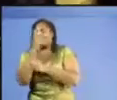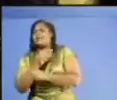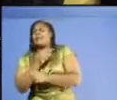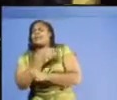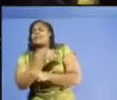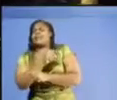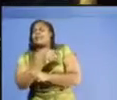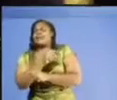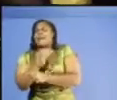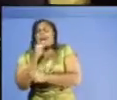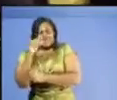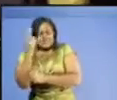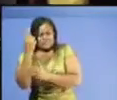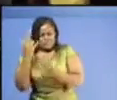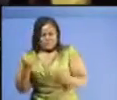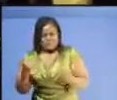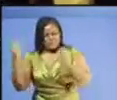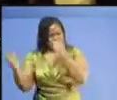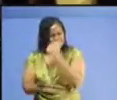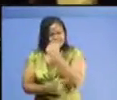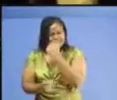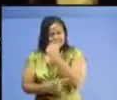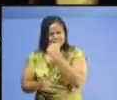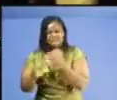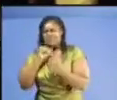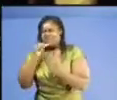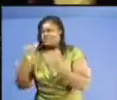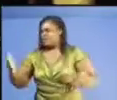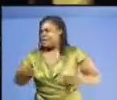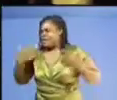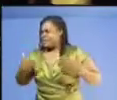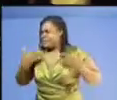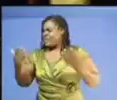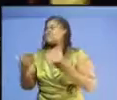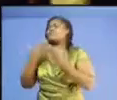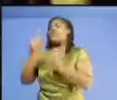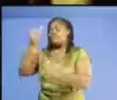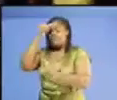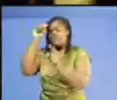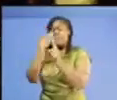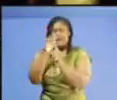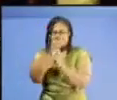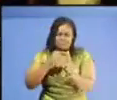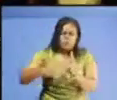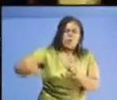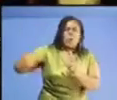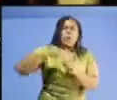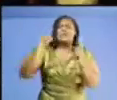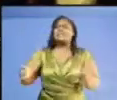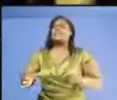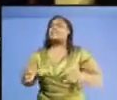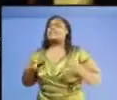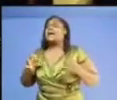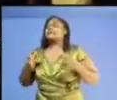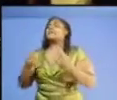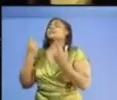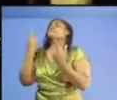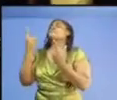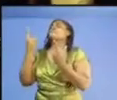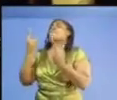there's anybody here tempted to be ungrateful, remind them that all their lives you have